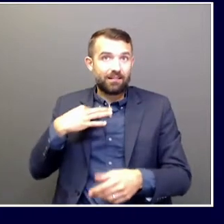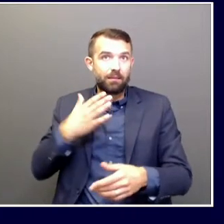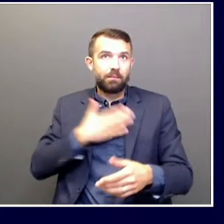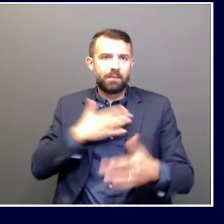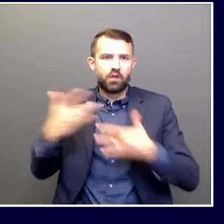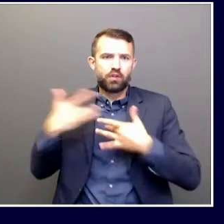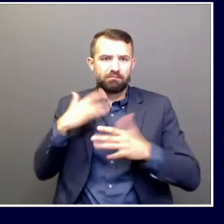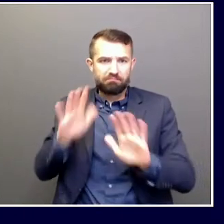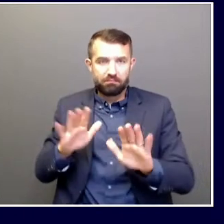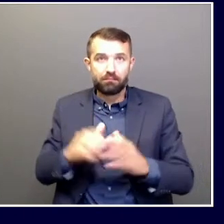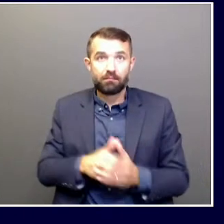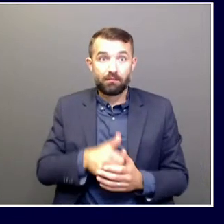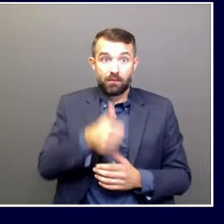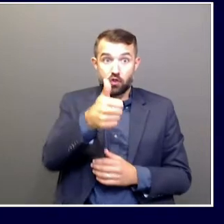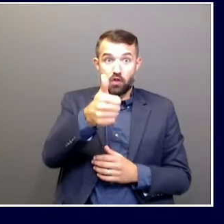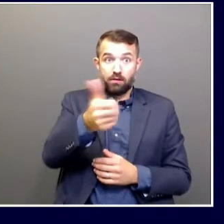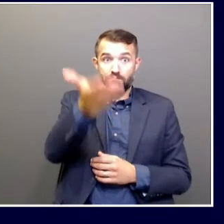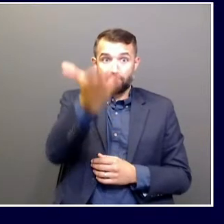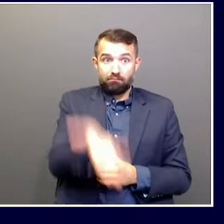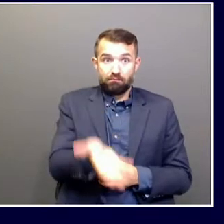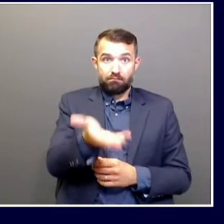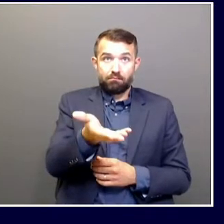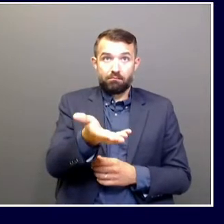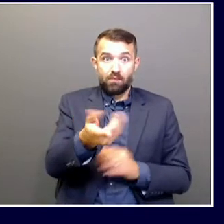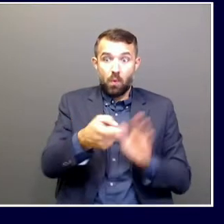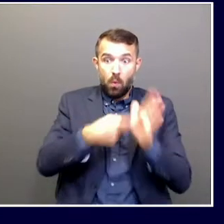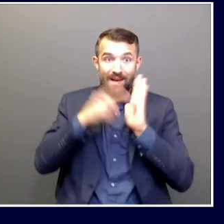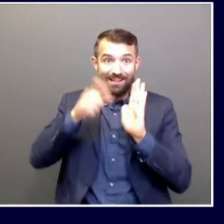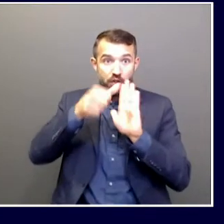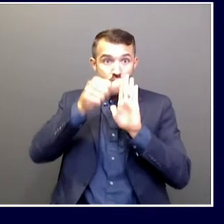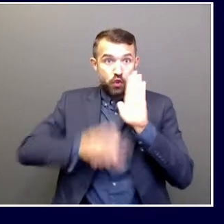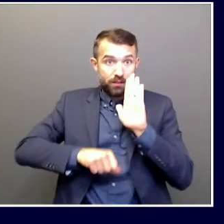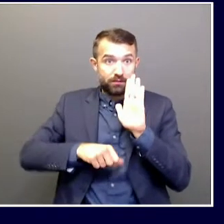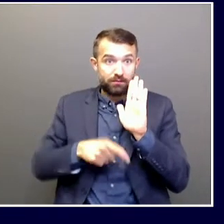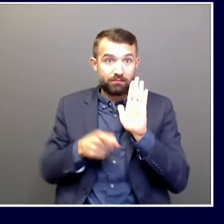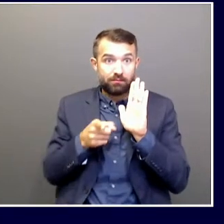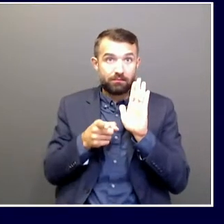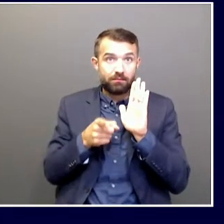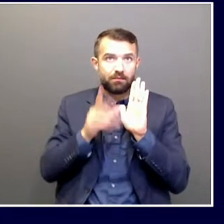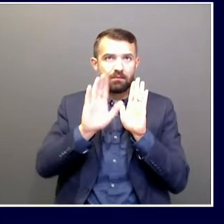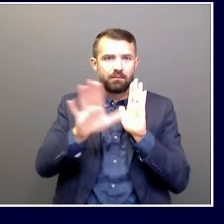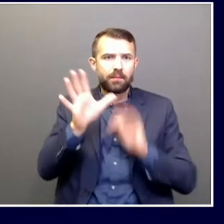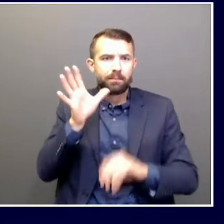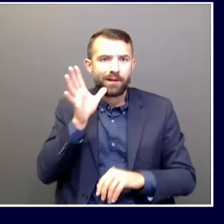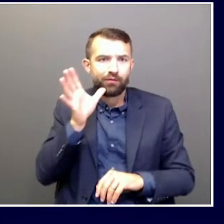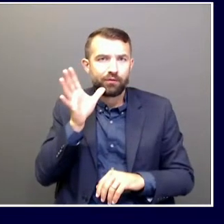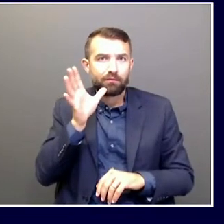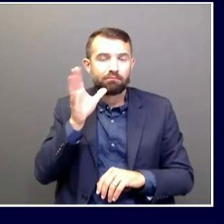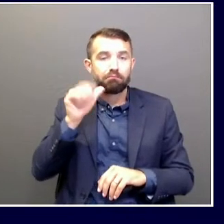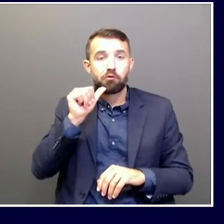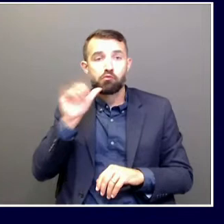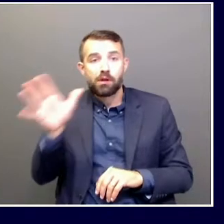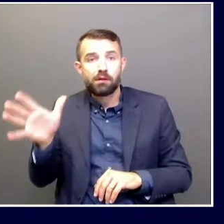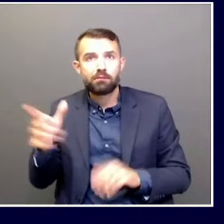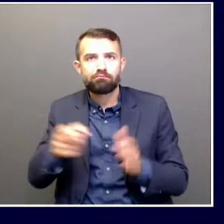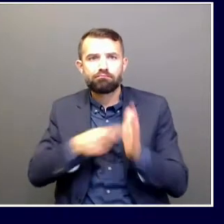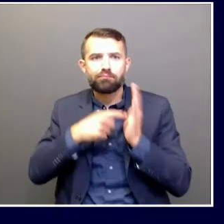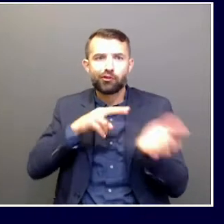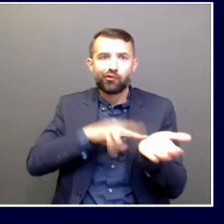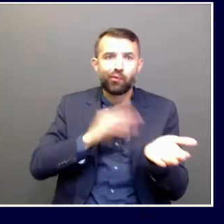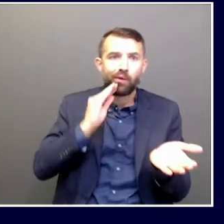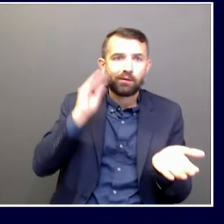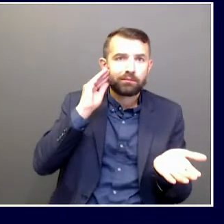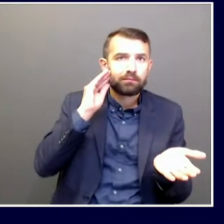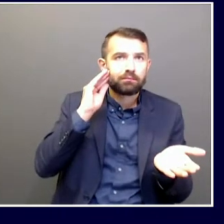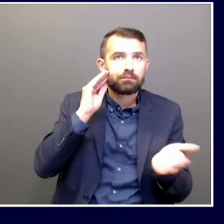if your mother, grandmother has to go into a nursing home for however long, for rehab or whatever, and if you